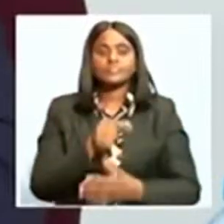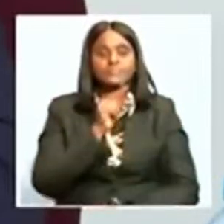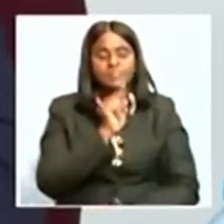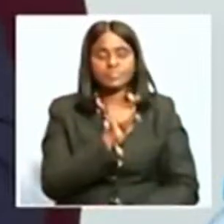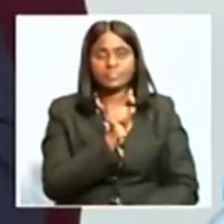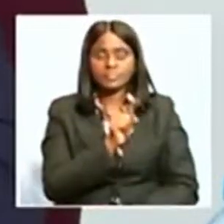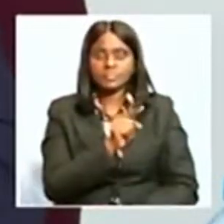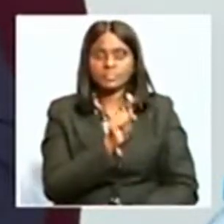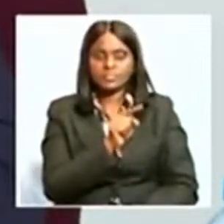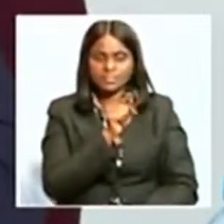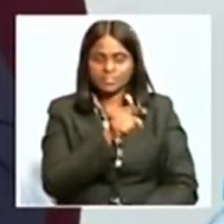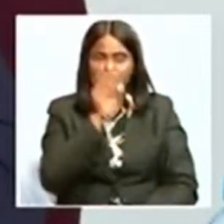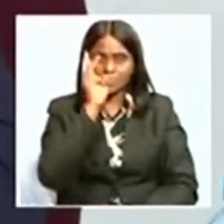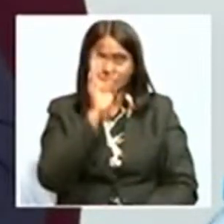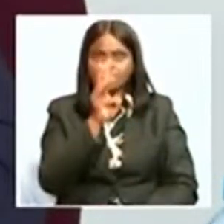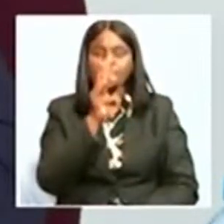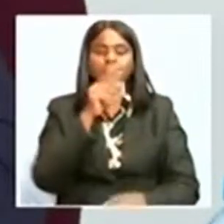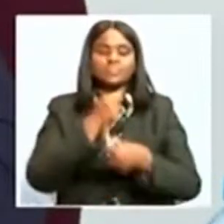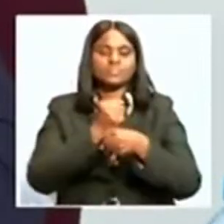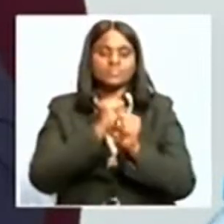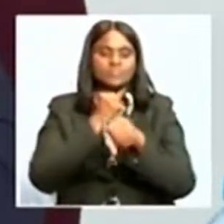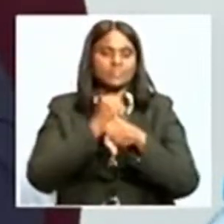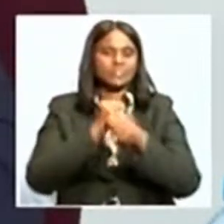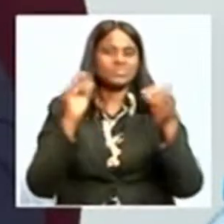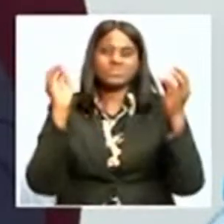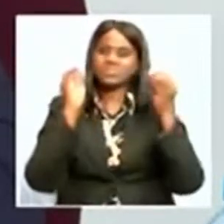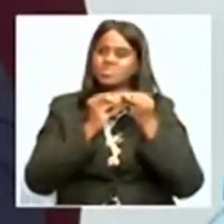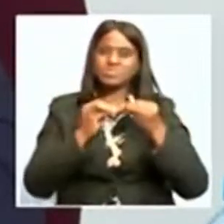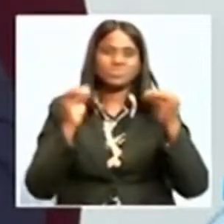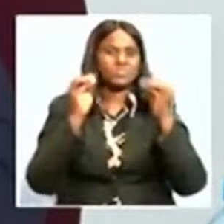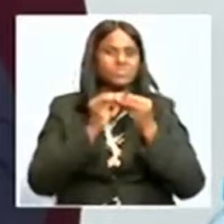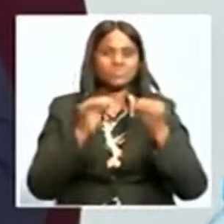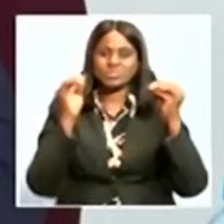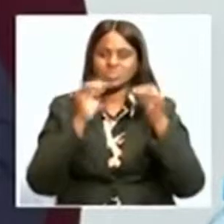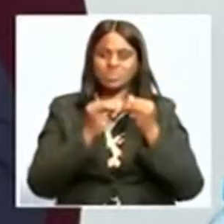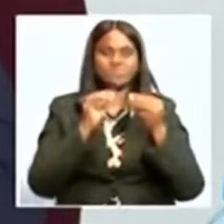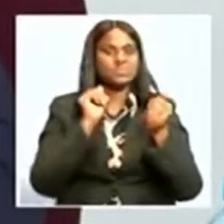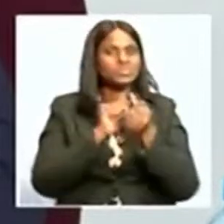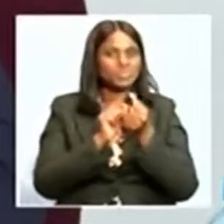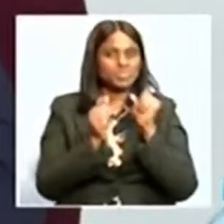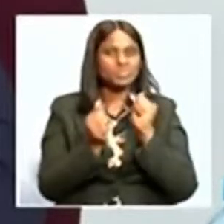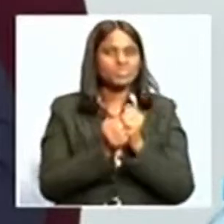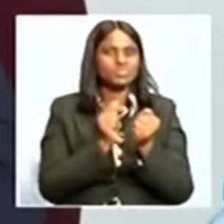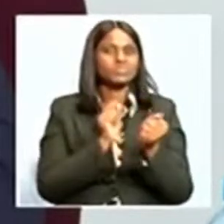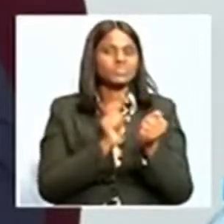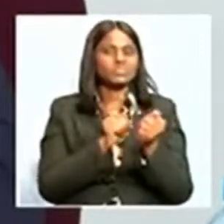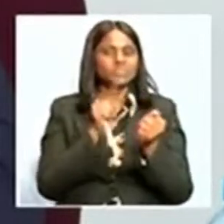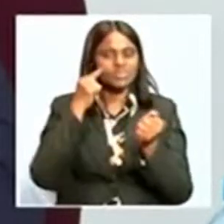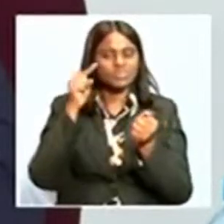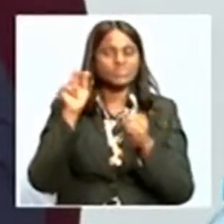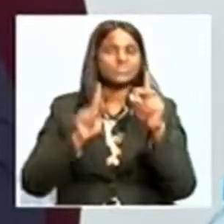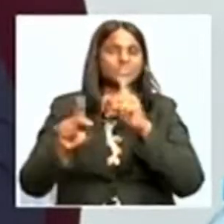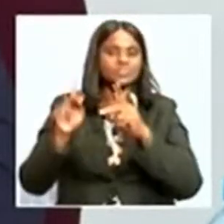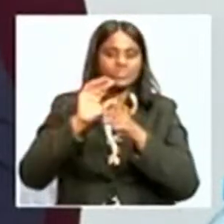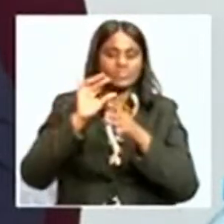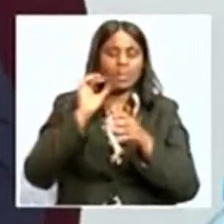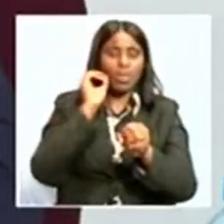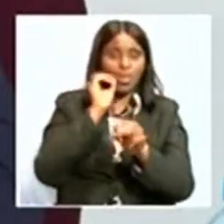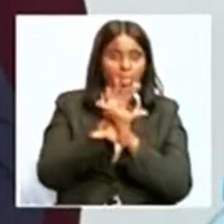this is going to cause a lot of problems for citizens.